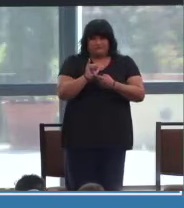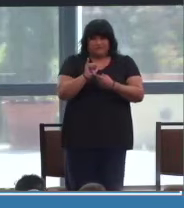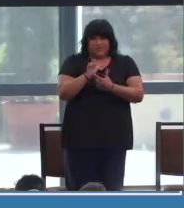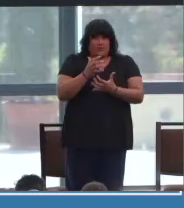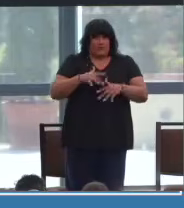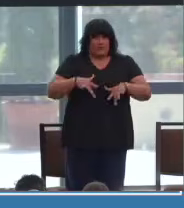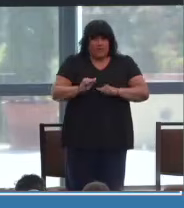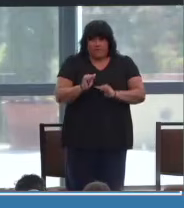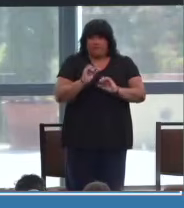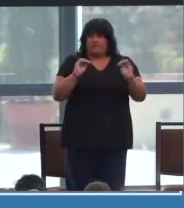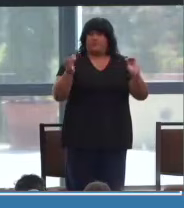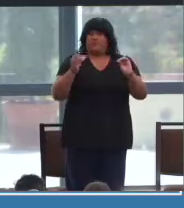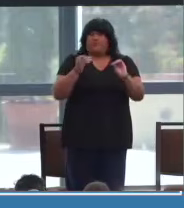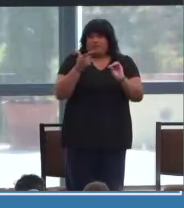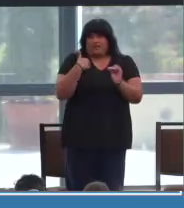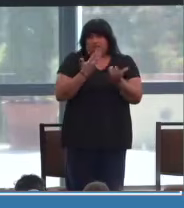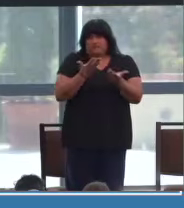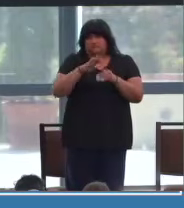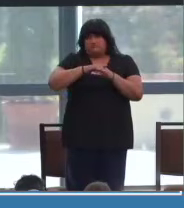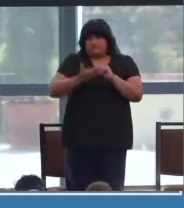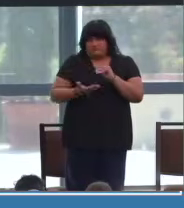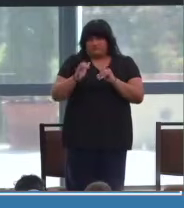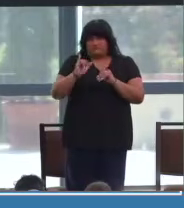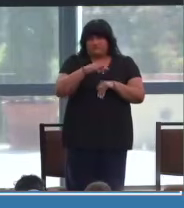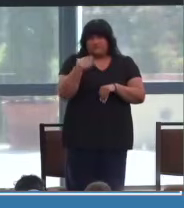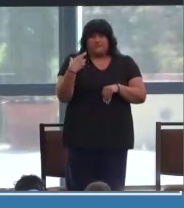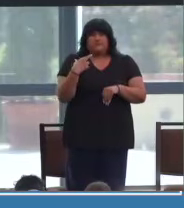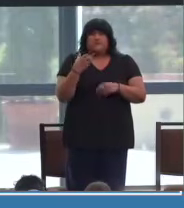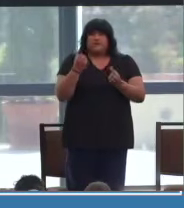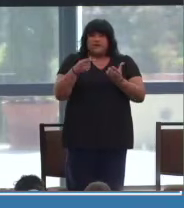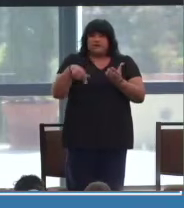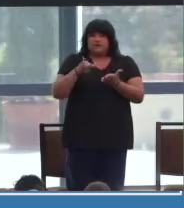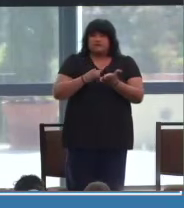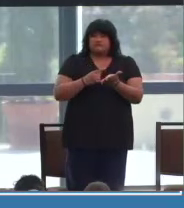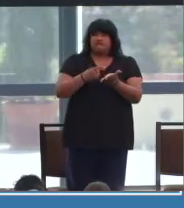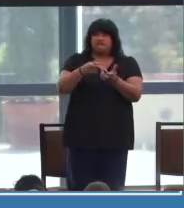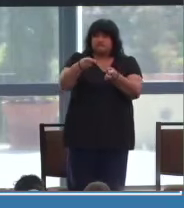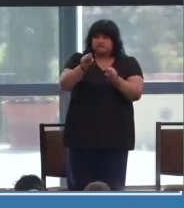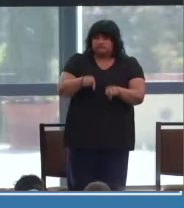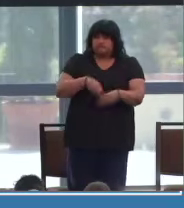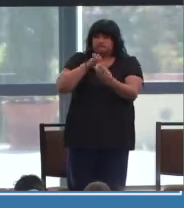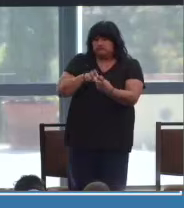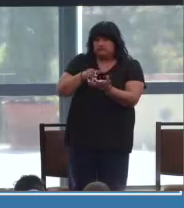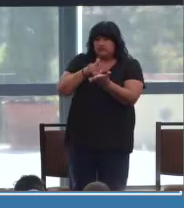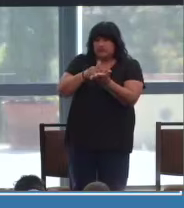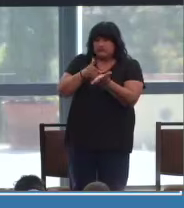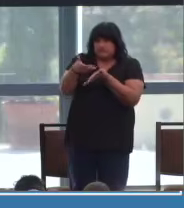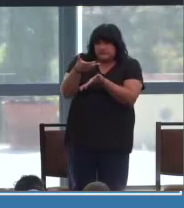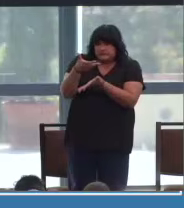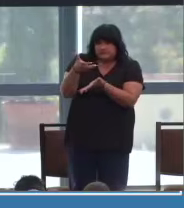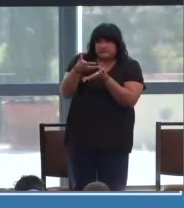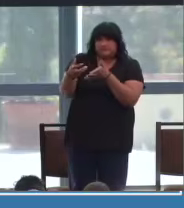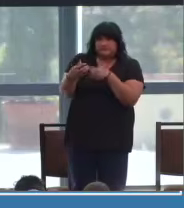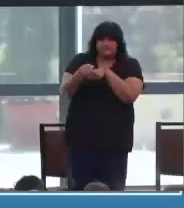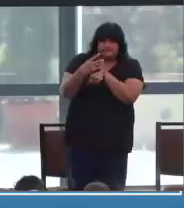a lot of nuances with this, a lot of data to talk about with your doctors and see how it applies to you when you're making choices about